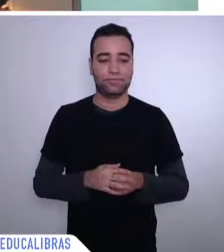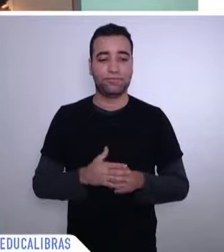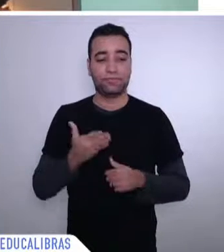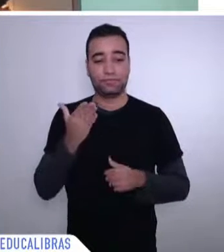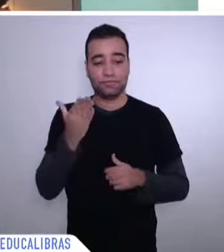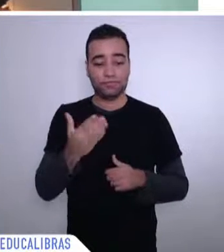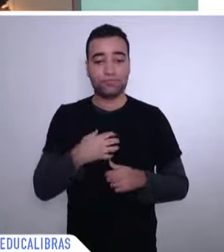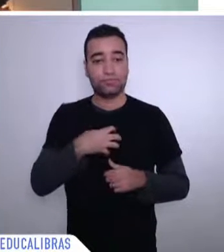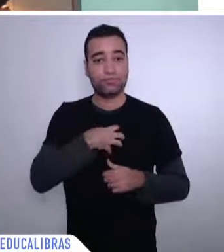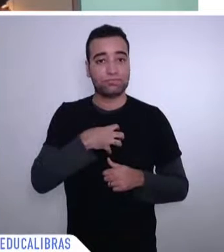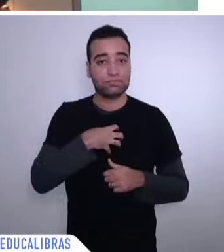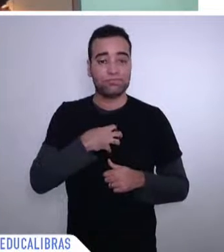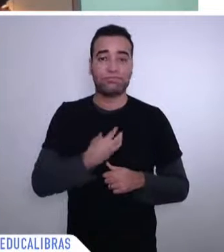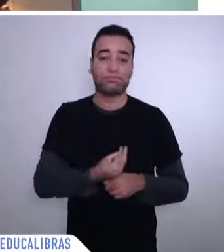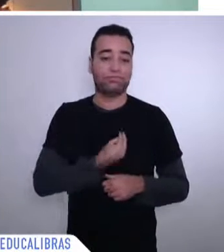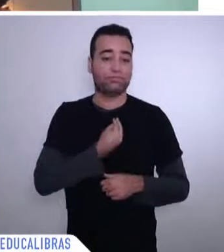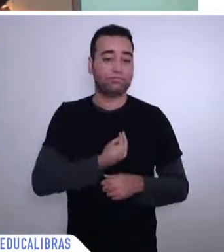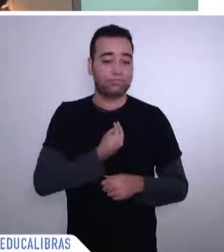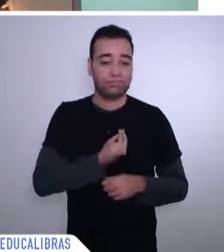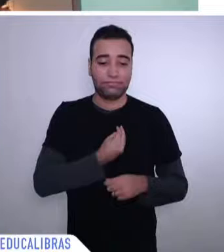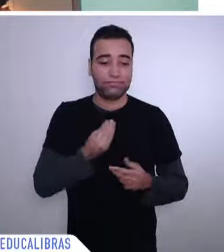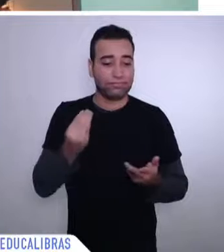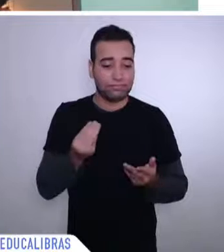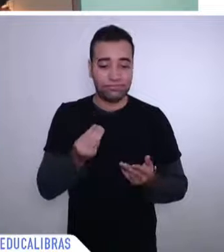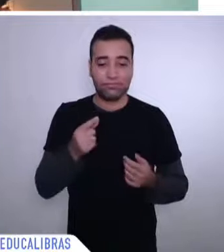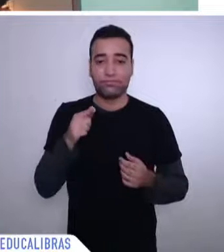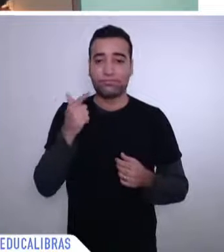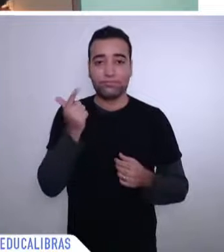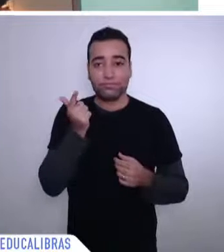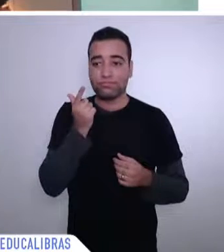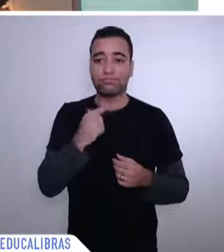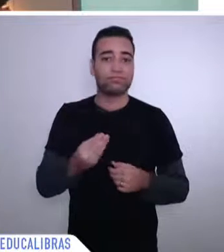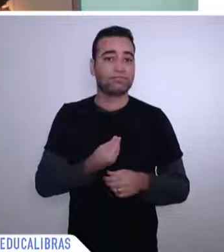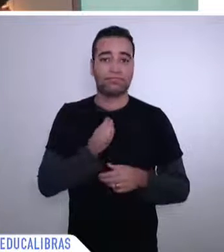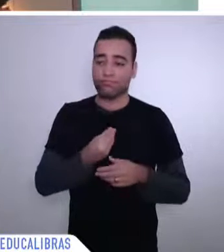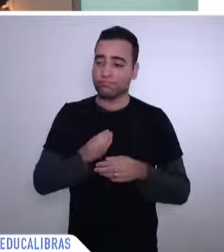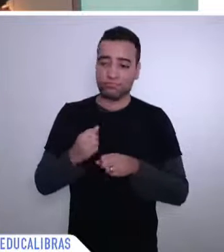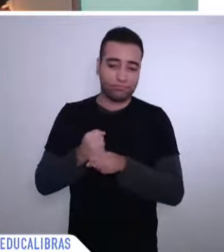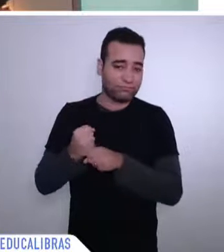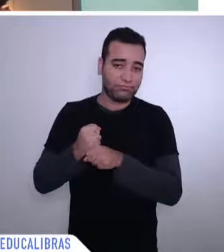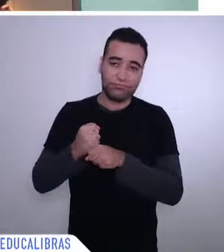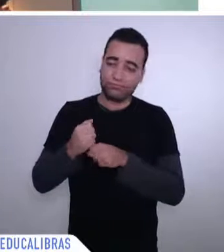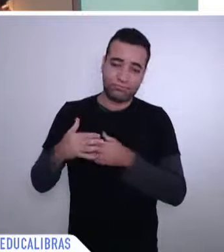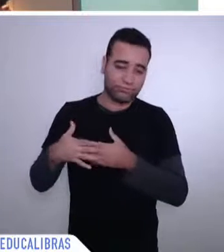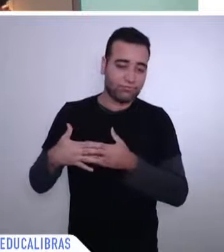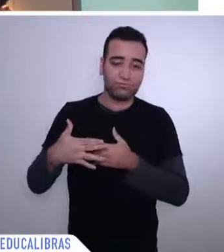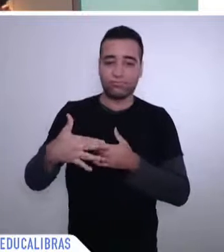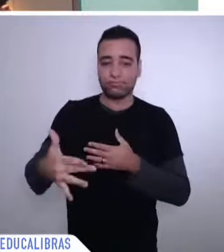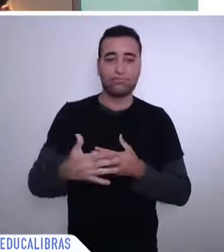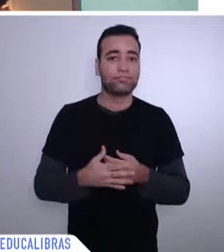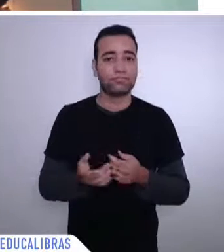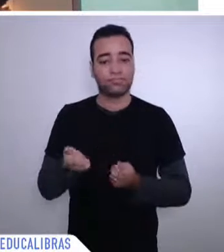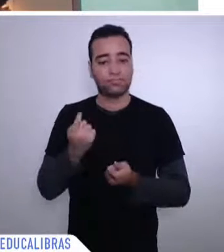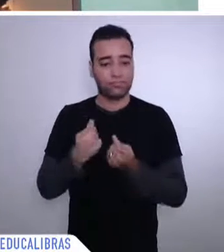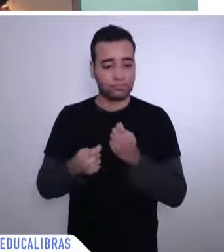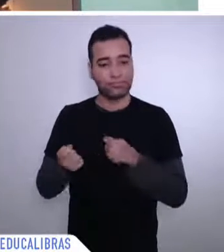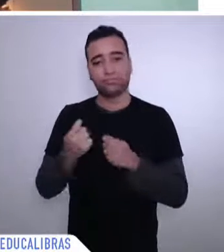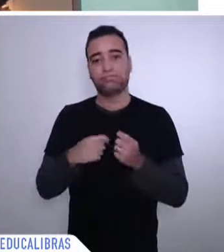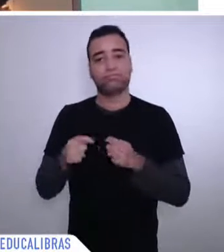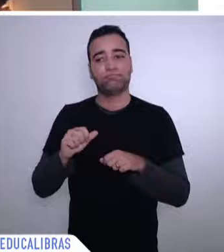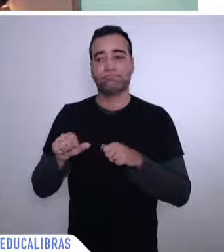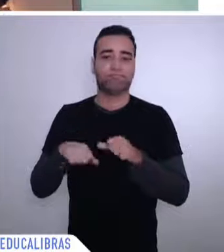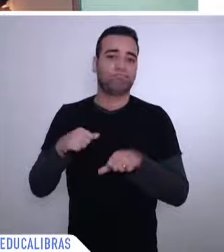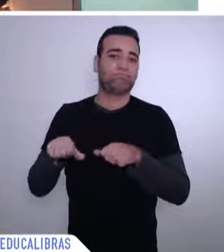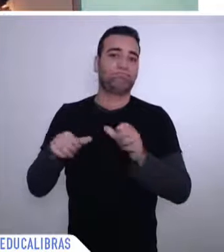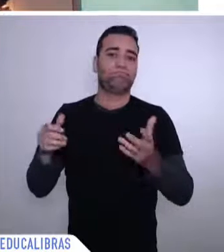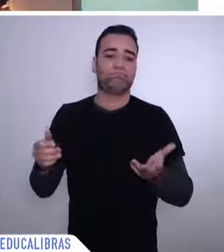in the work environment. It's just a means of life. It's a possibility to create life through time. An